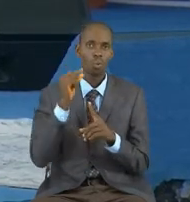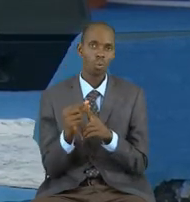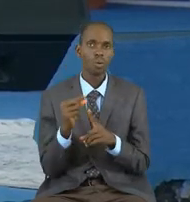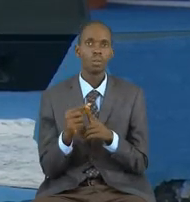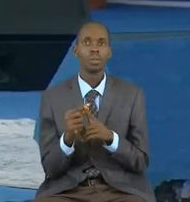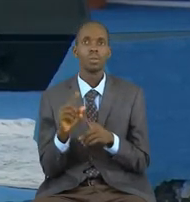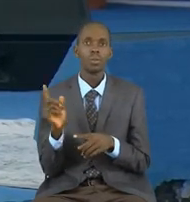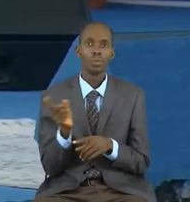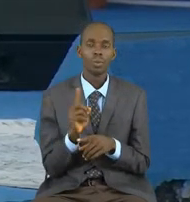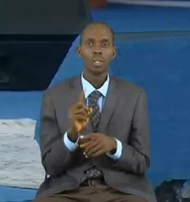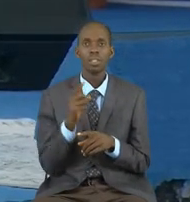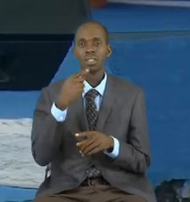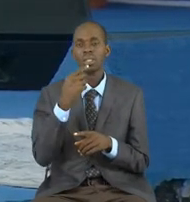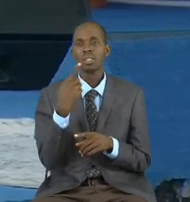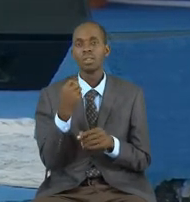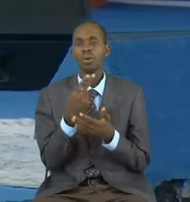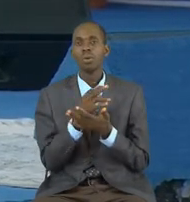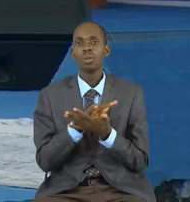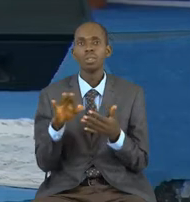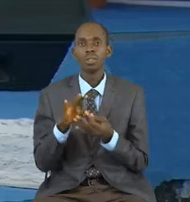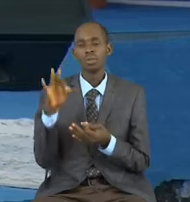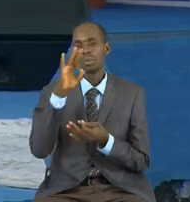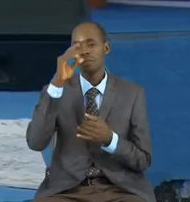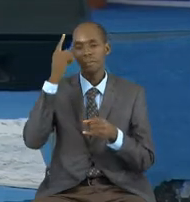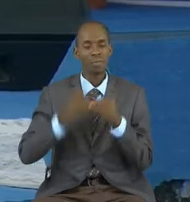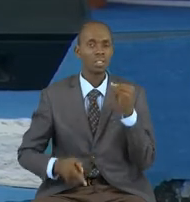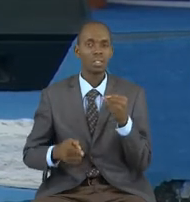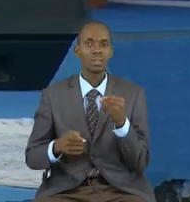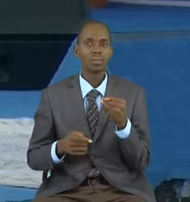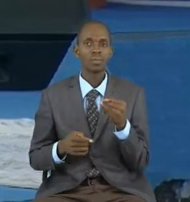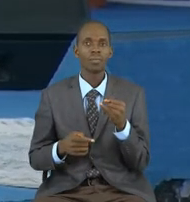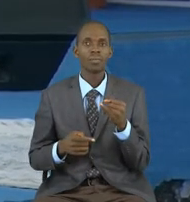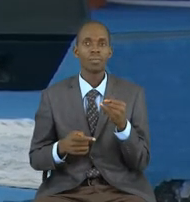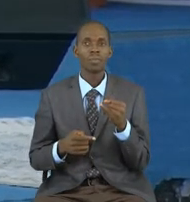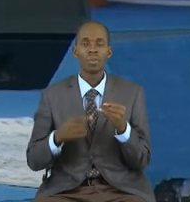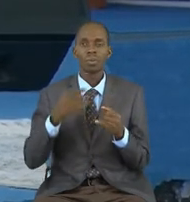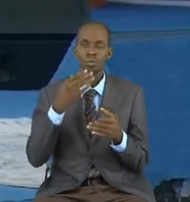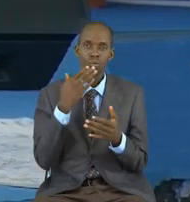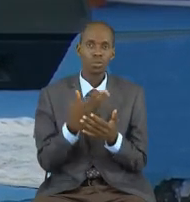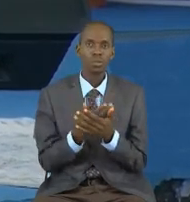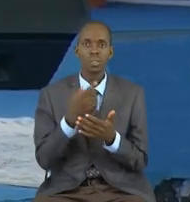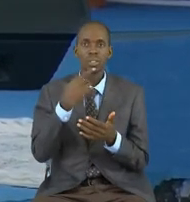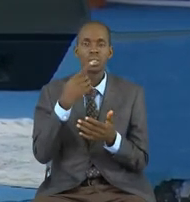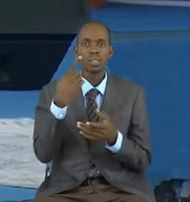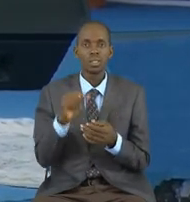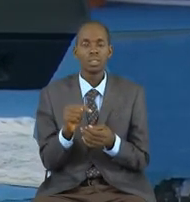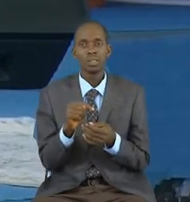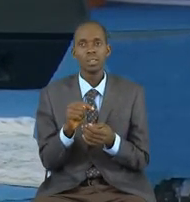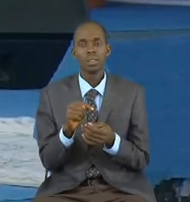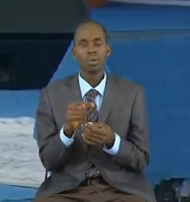the Holy Ghost. Final chapter. Well speak the Holy Ghost by Isaiah the